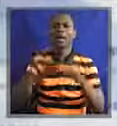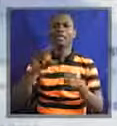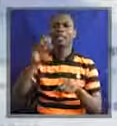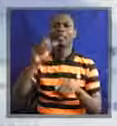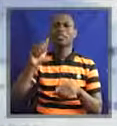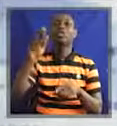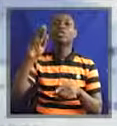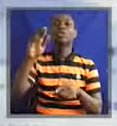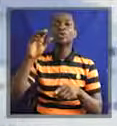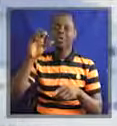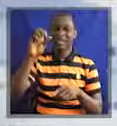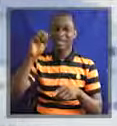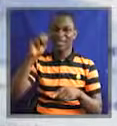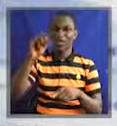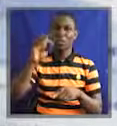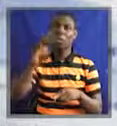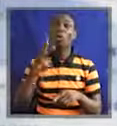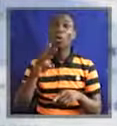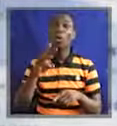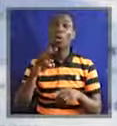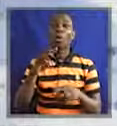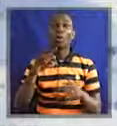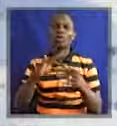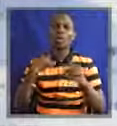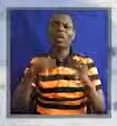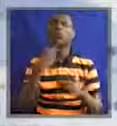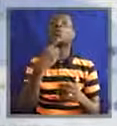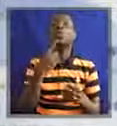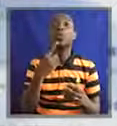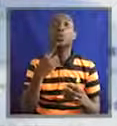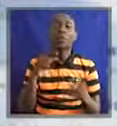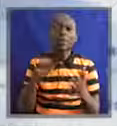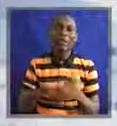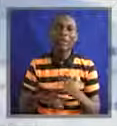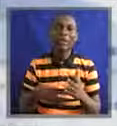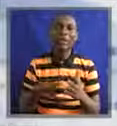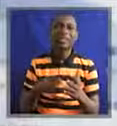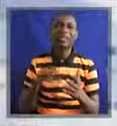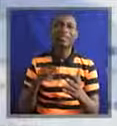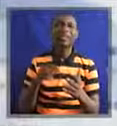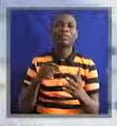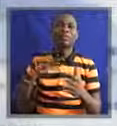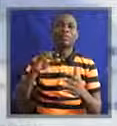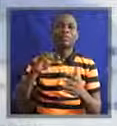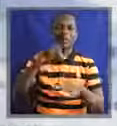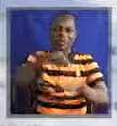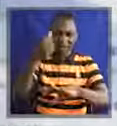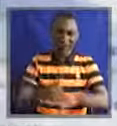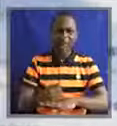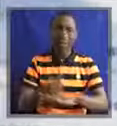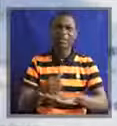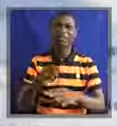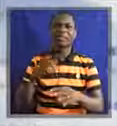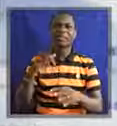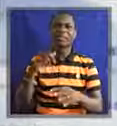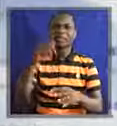as white as snow. Why who are some and okay? Aha, establish it. No, cause someone